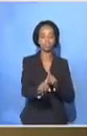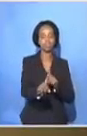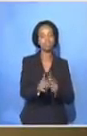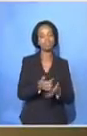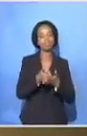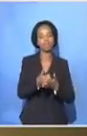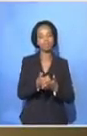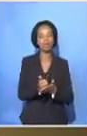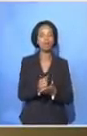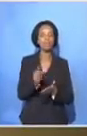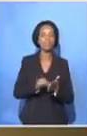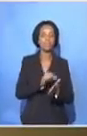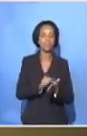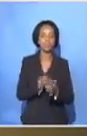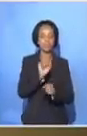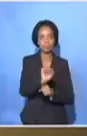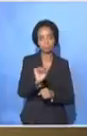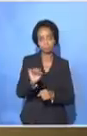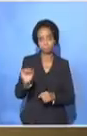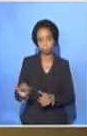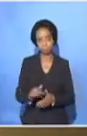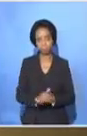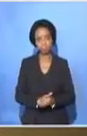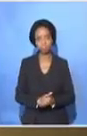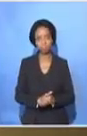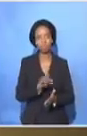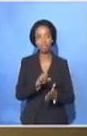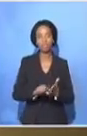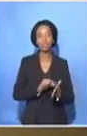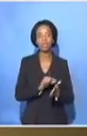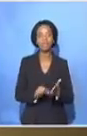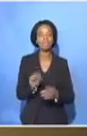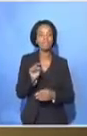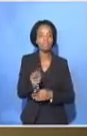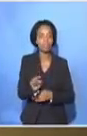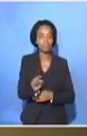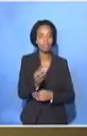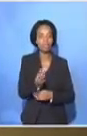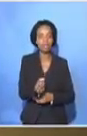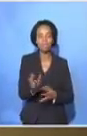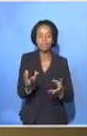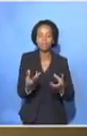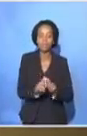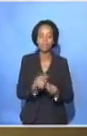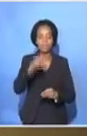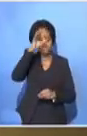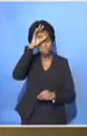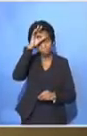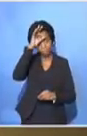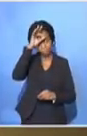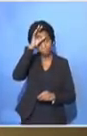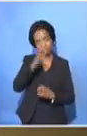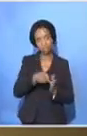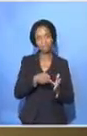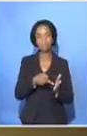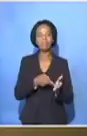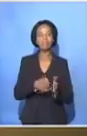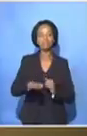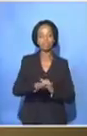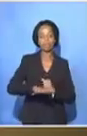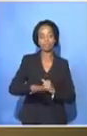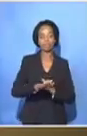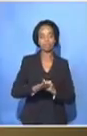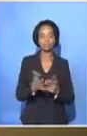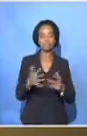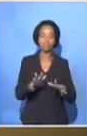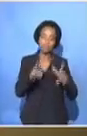votes. Voting was interrupted at relatively few of the polling stations that we observed for, amongst